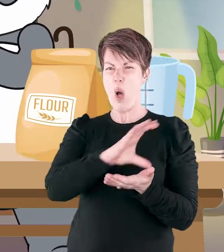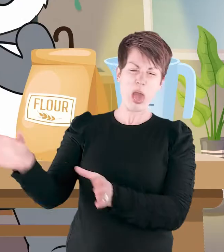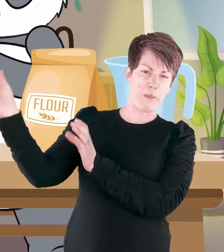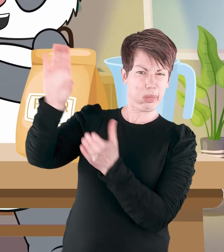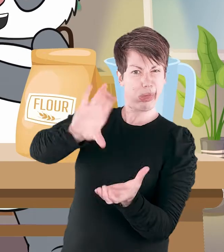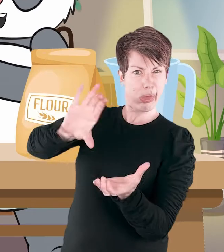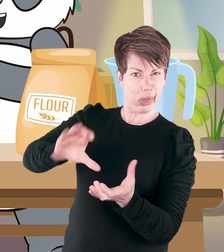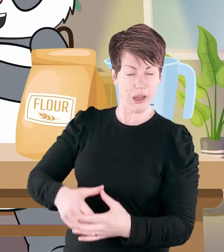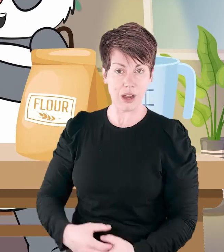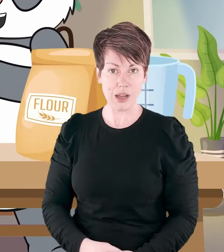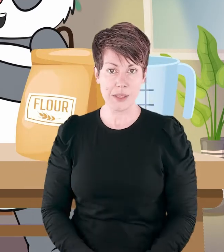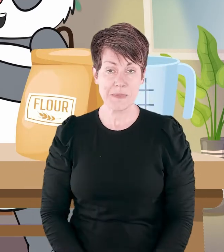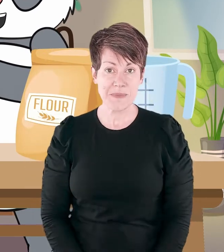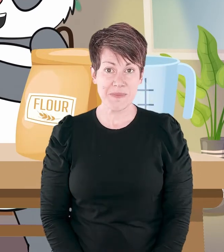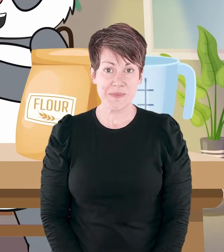in.